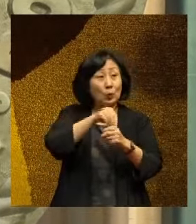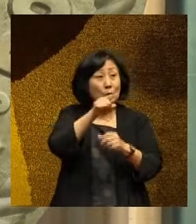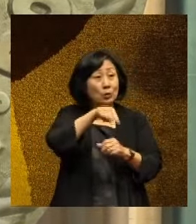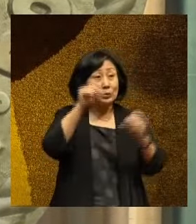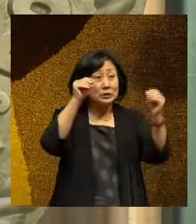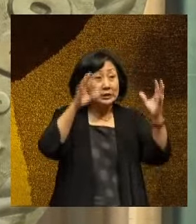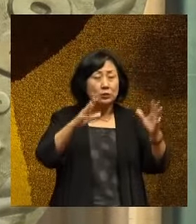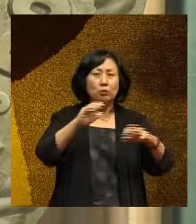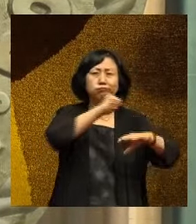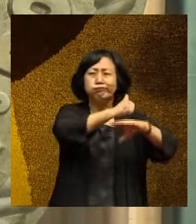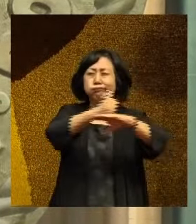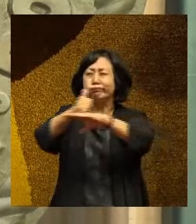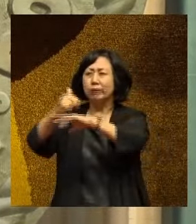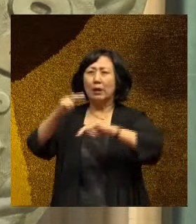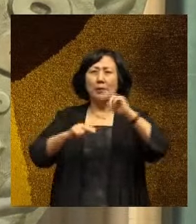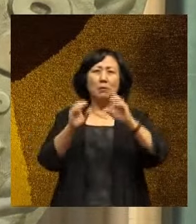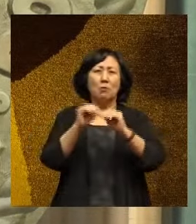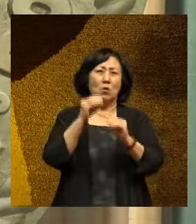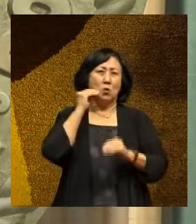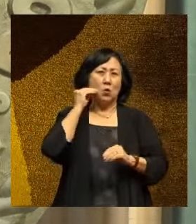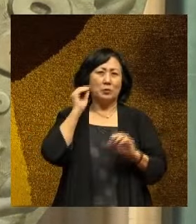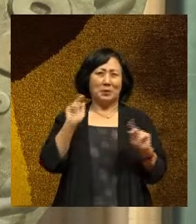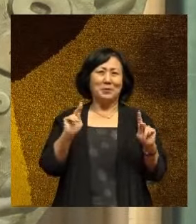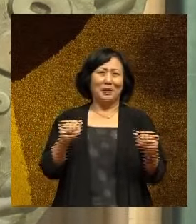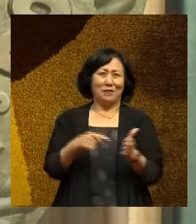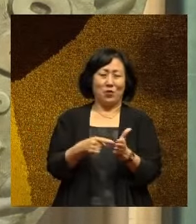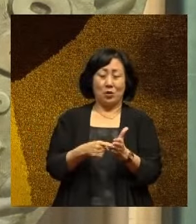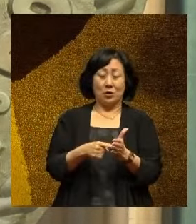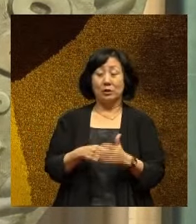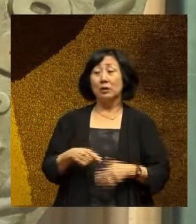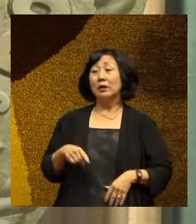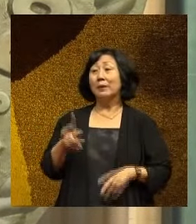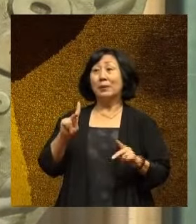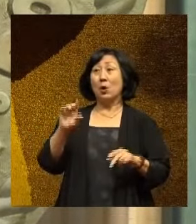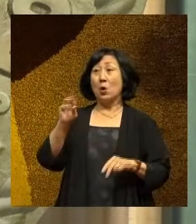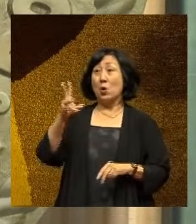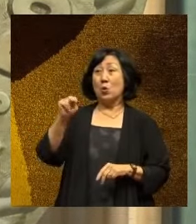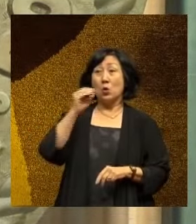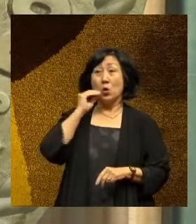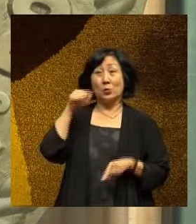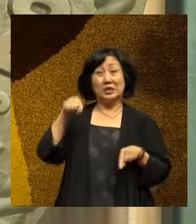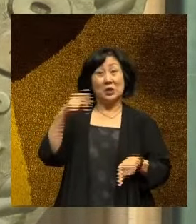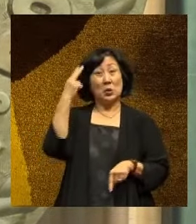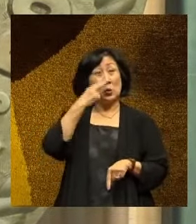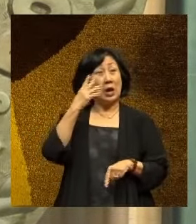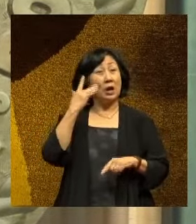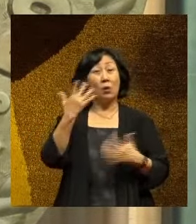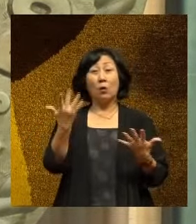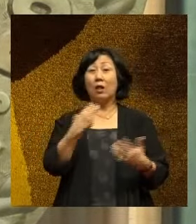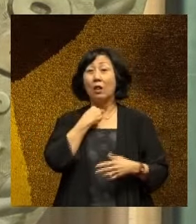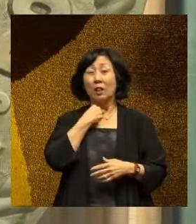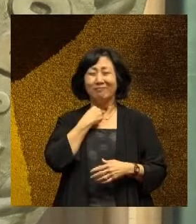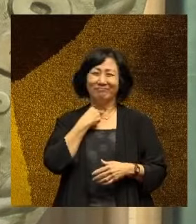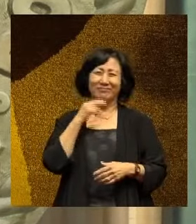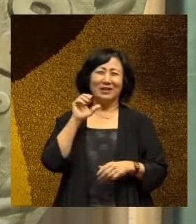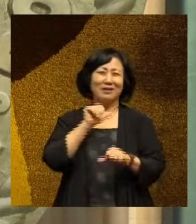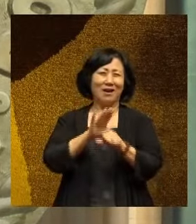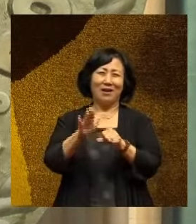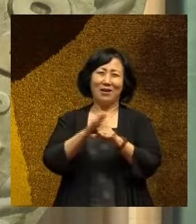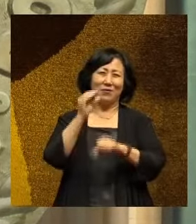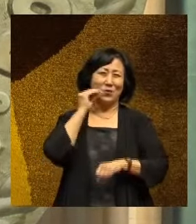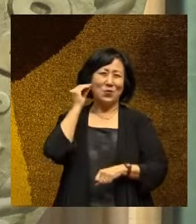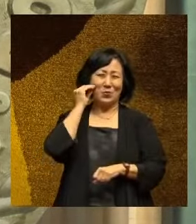But the biggest factor affecting home ownership in Hawaii is supply. That's why we set out to